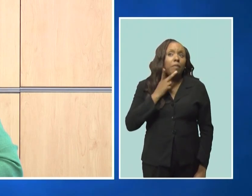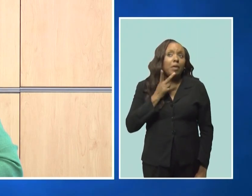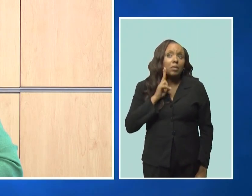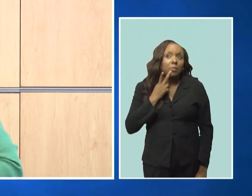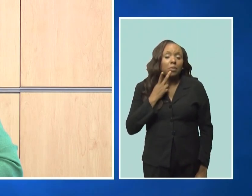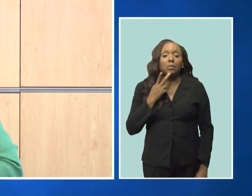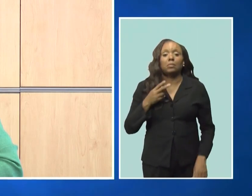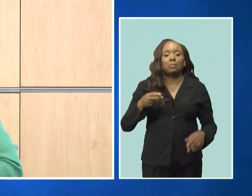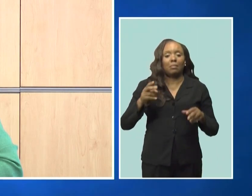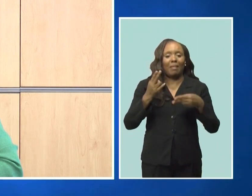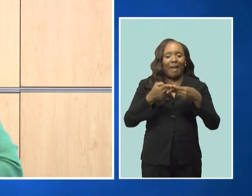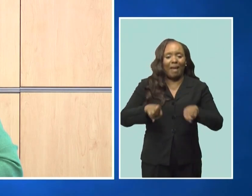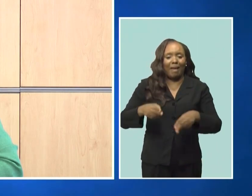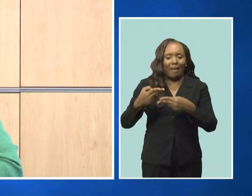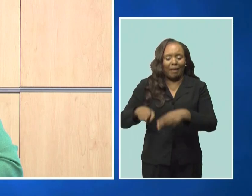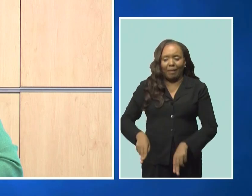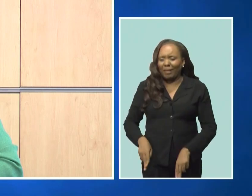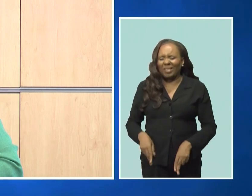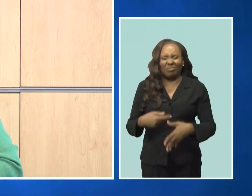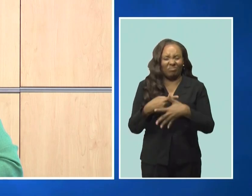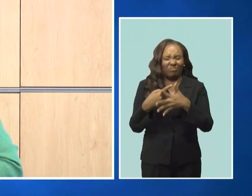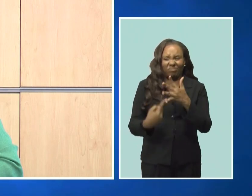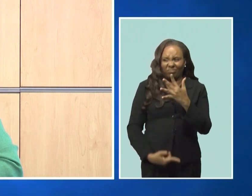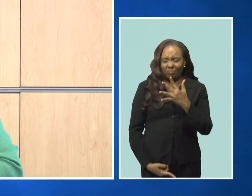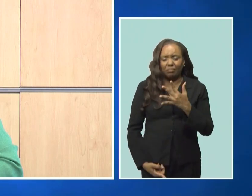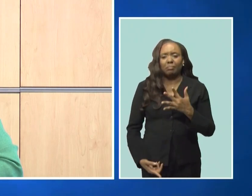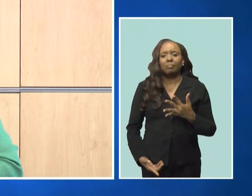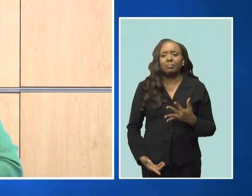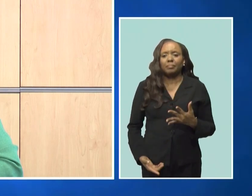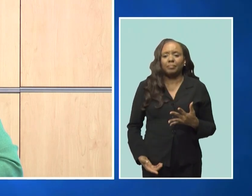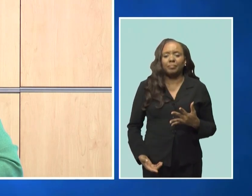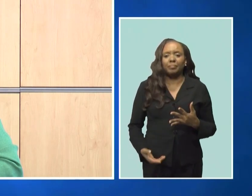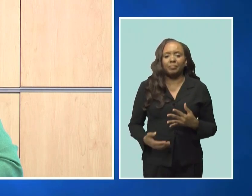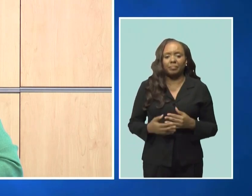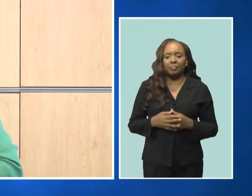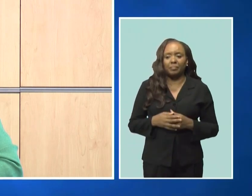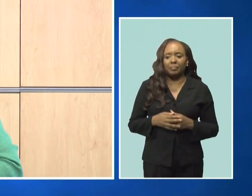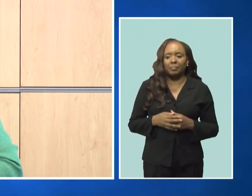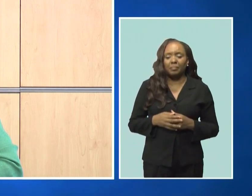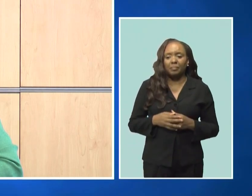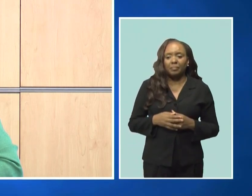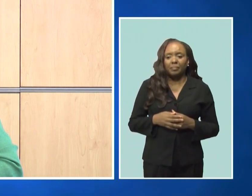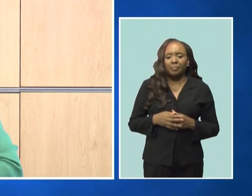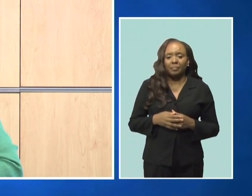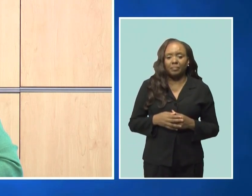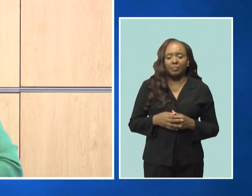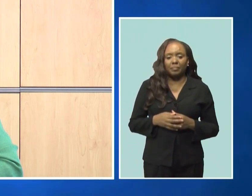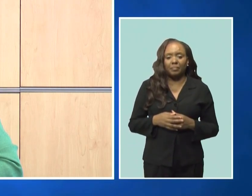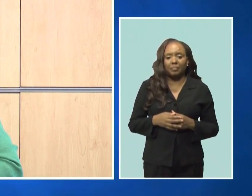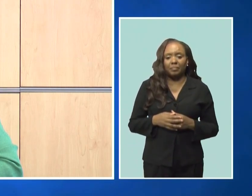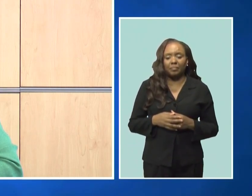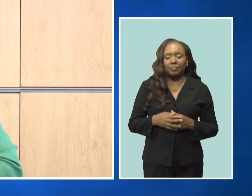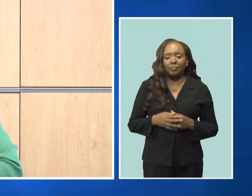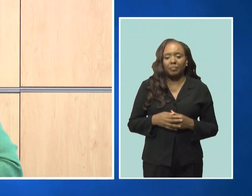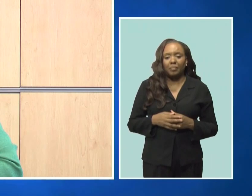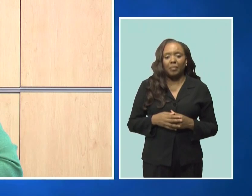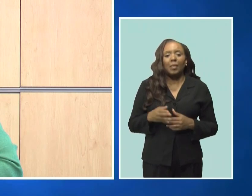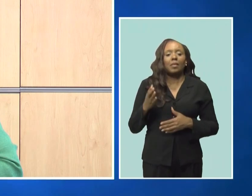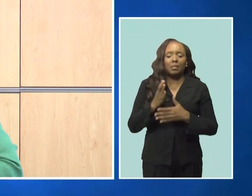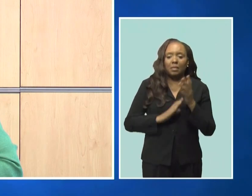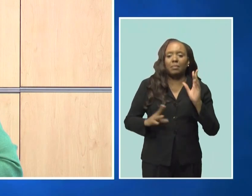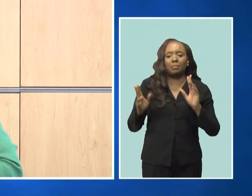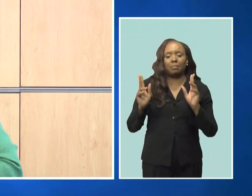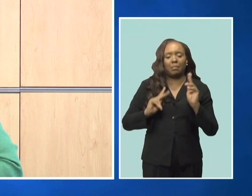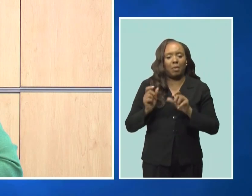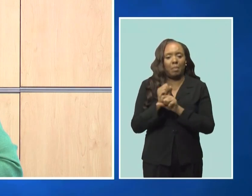egg production, etc. We have some now that are strong into making natural